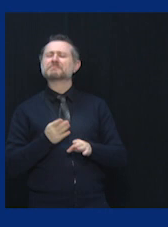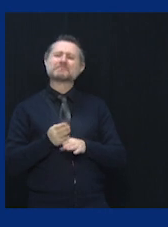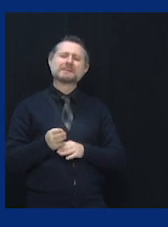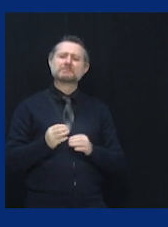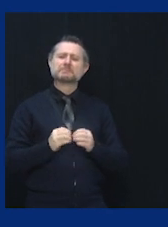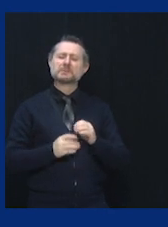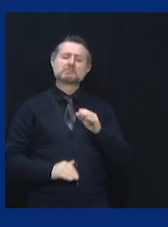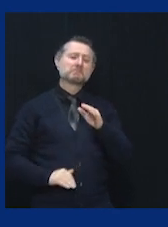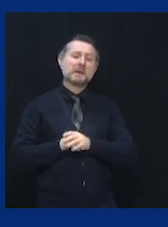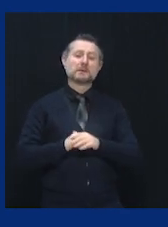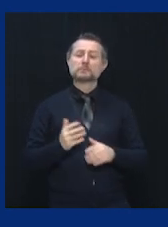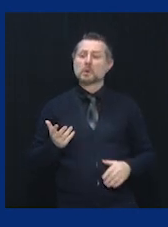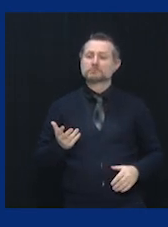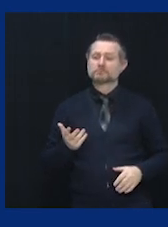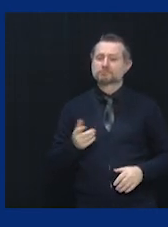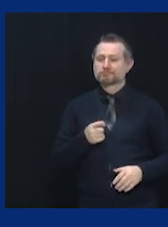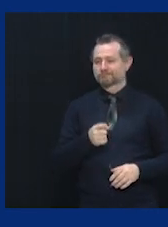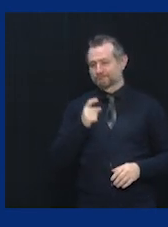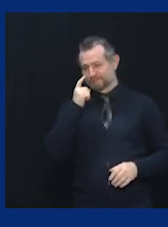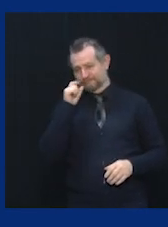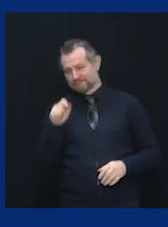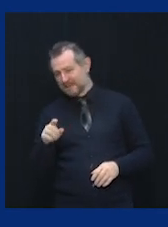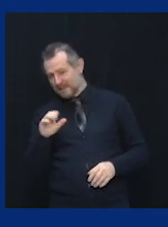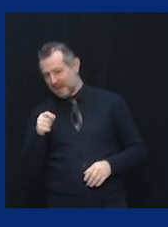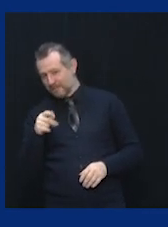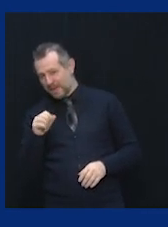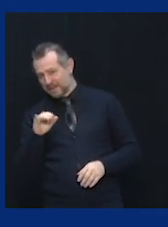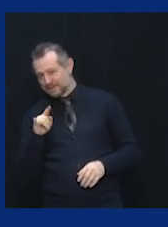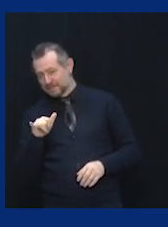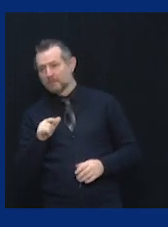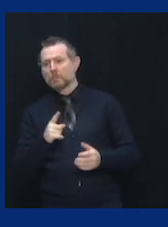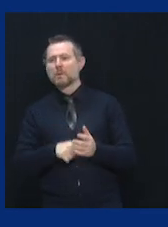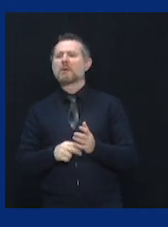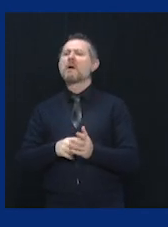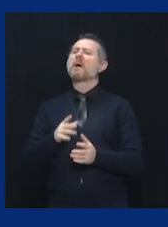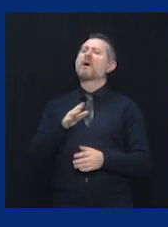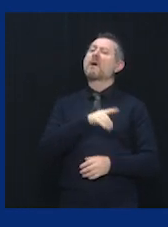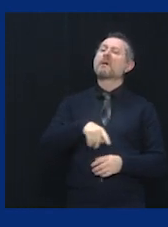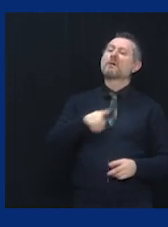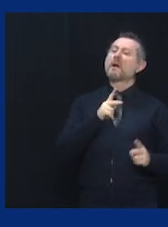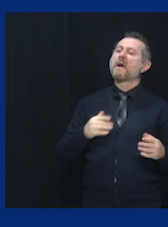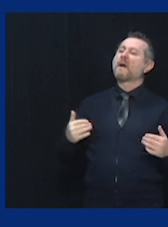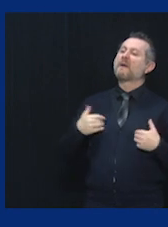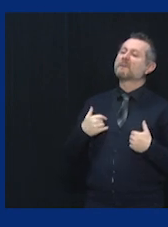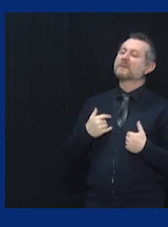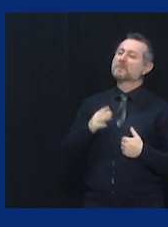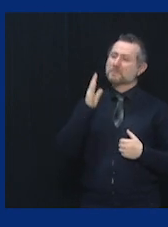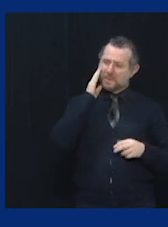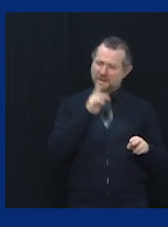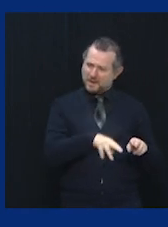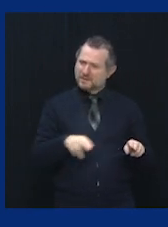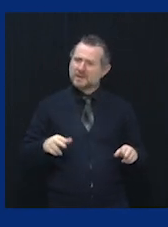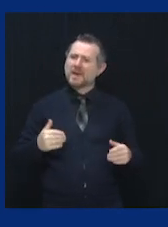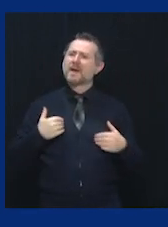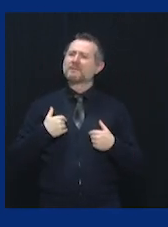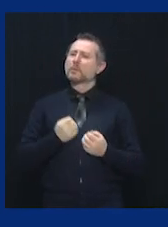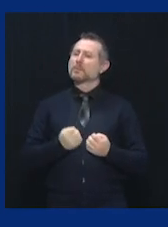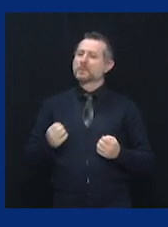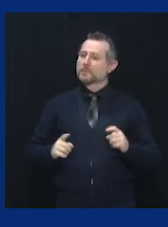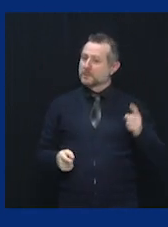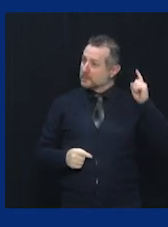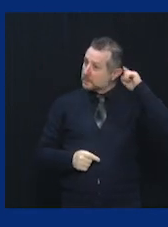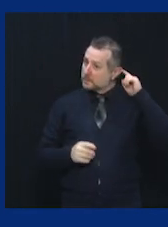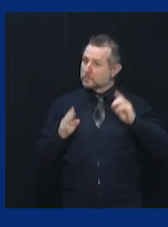say capacity, what do you mean? They have the beds and they have the equipment. They're worried about